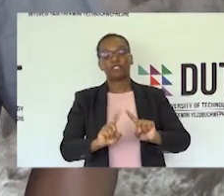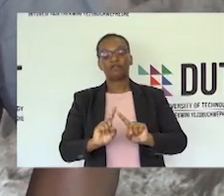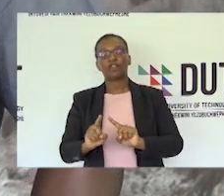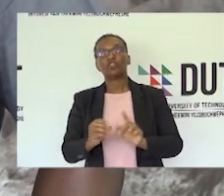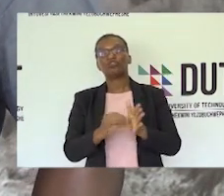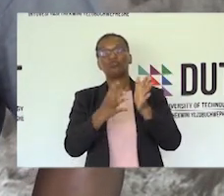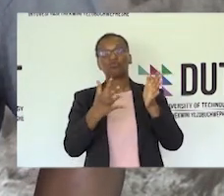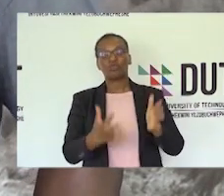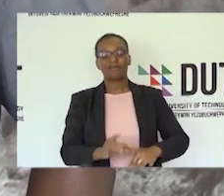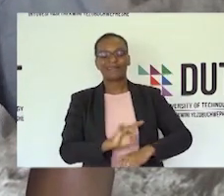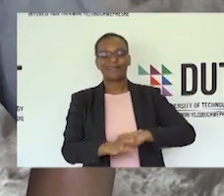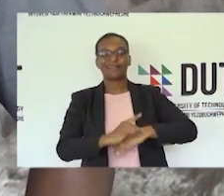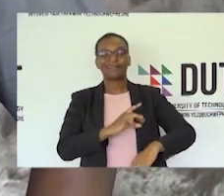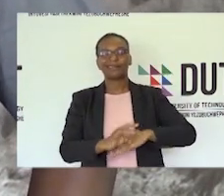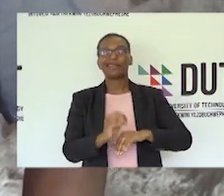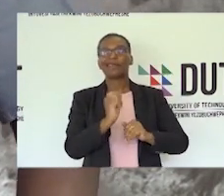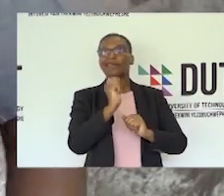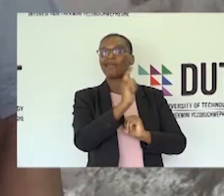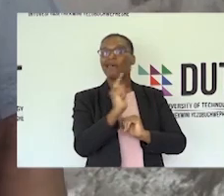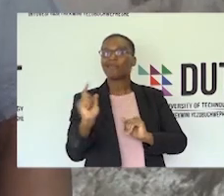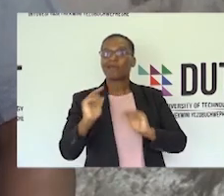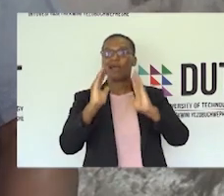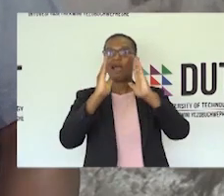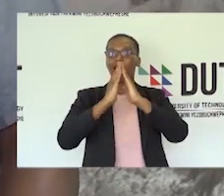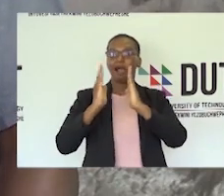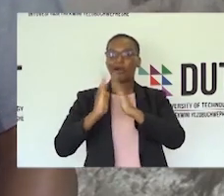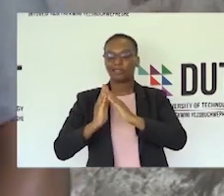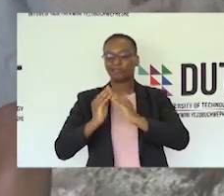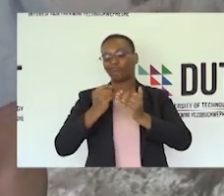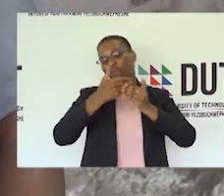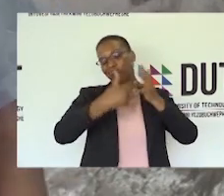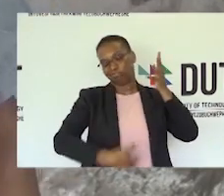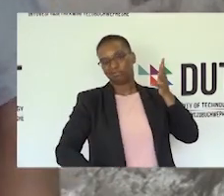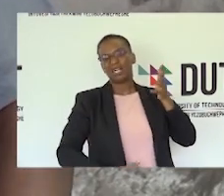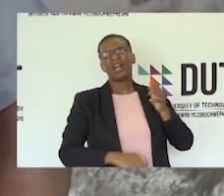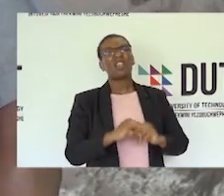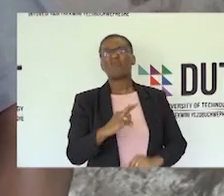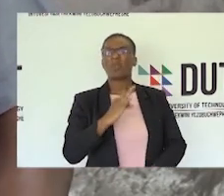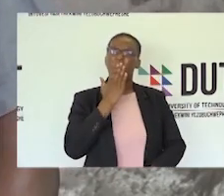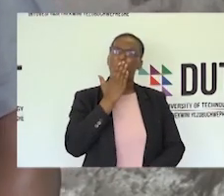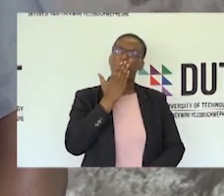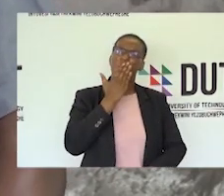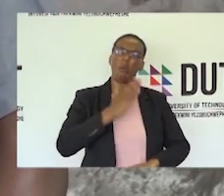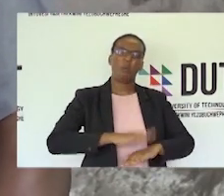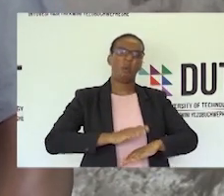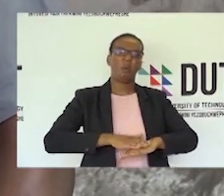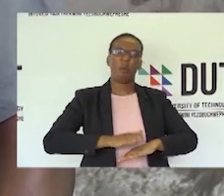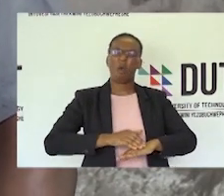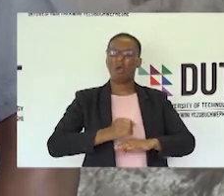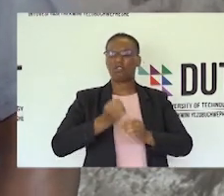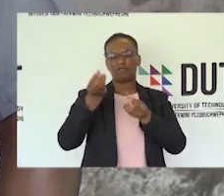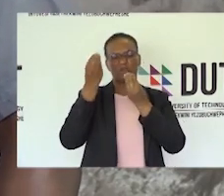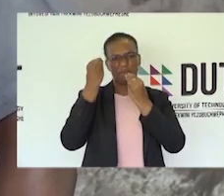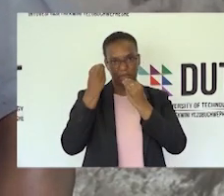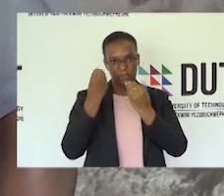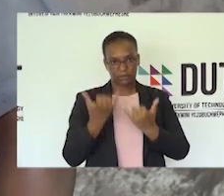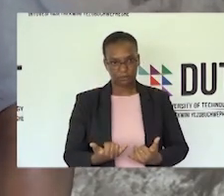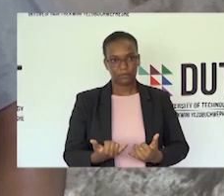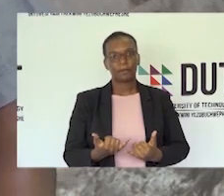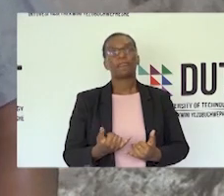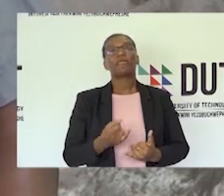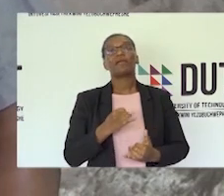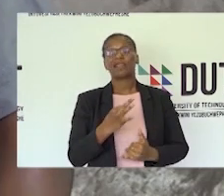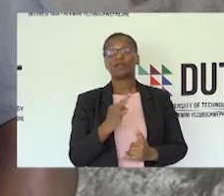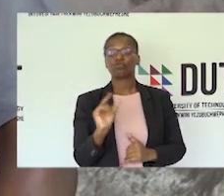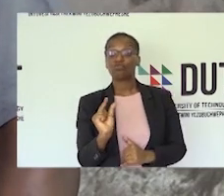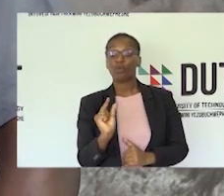counseling, library, funding, housing, etc. But let me not bore you too much with the details. As soon as you get